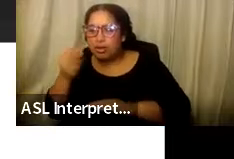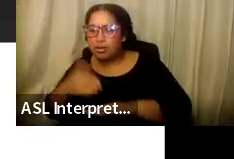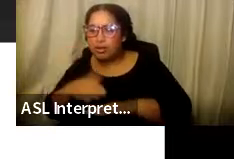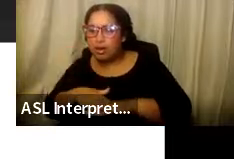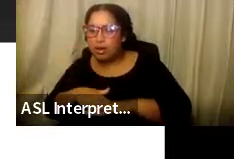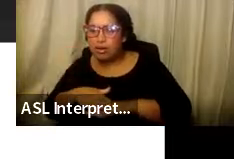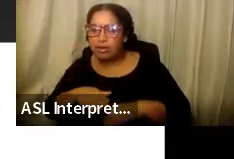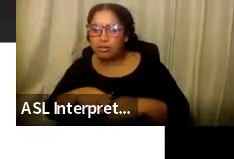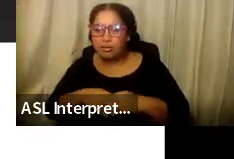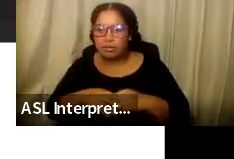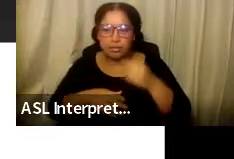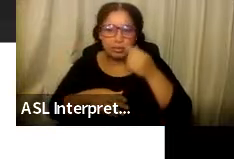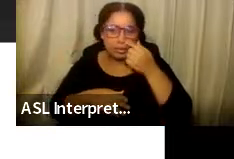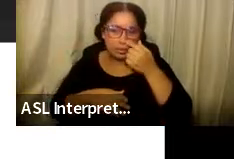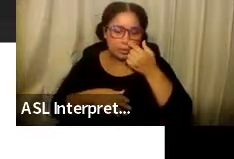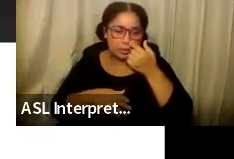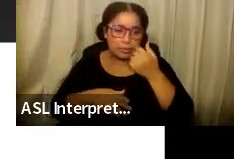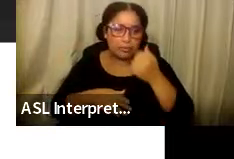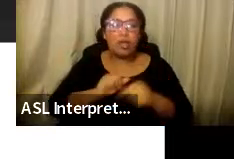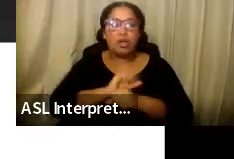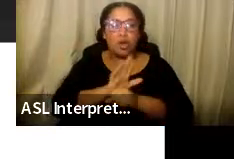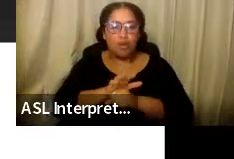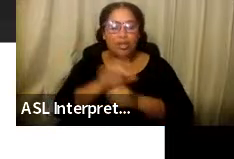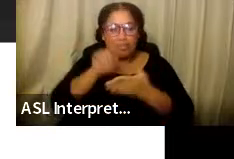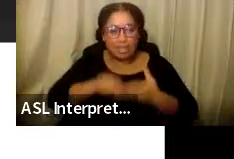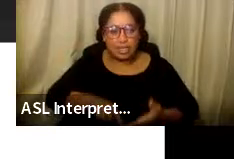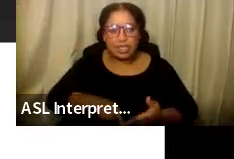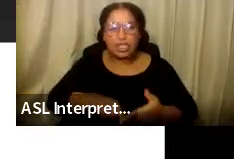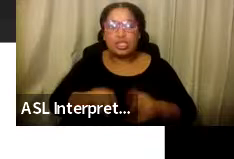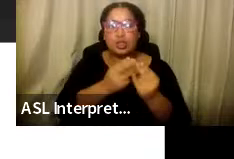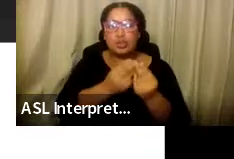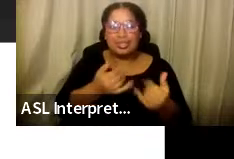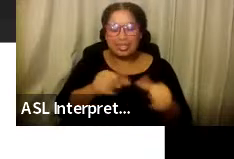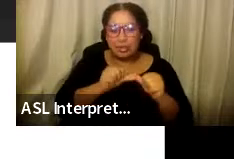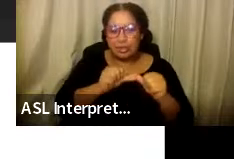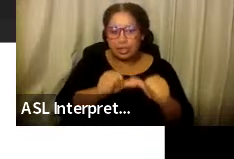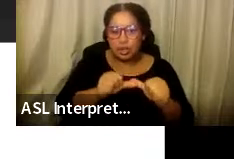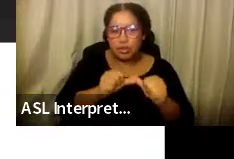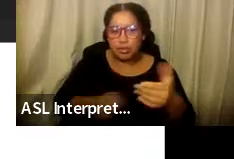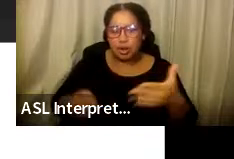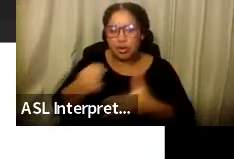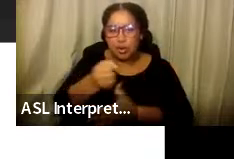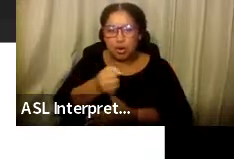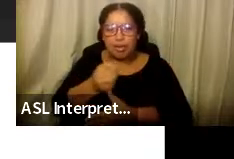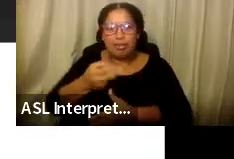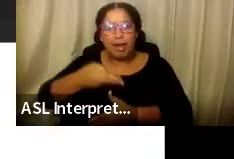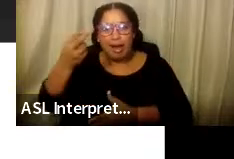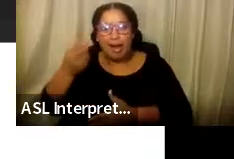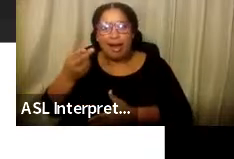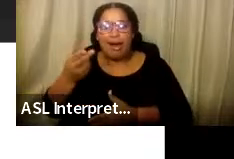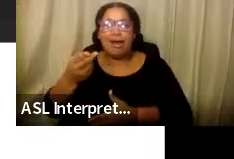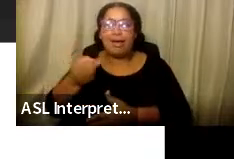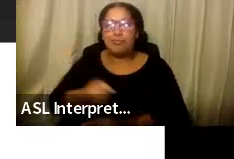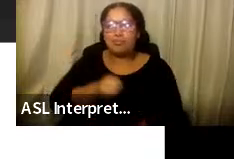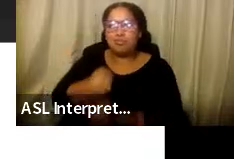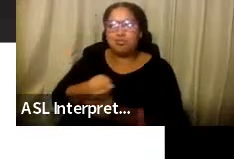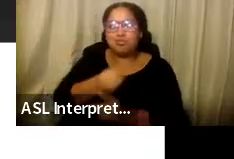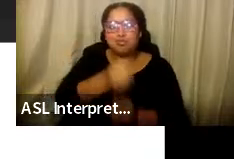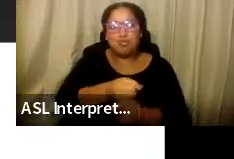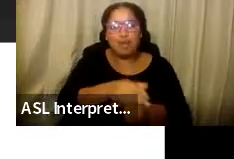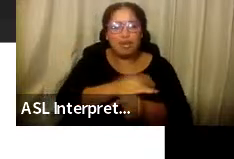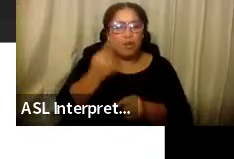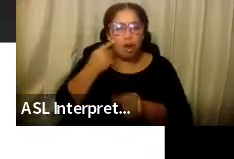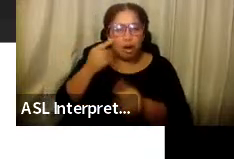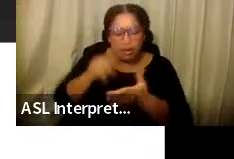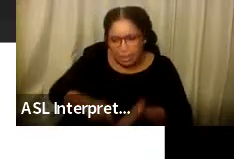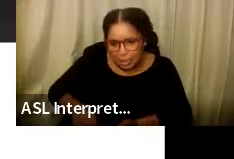Our COVID investigations unit, we're continuing to prioritize sort of the high consequence settings for our